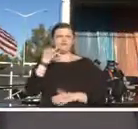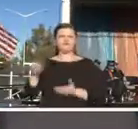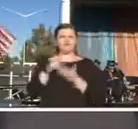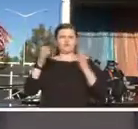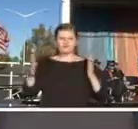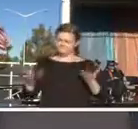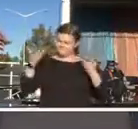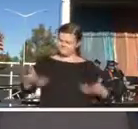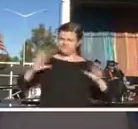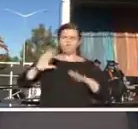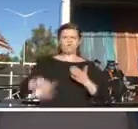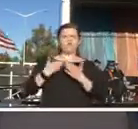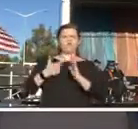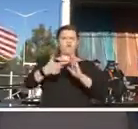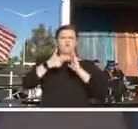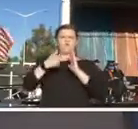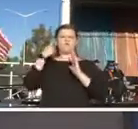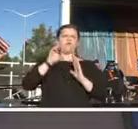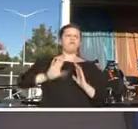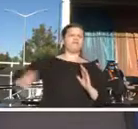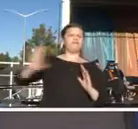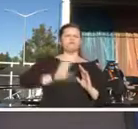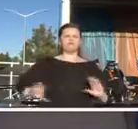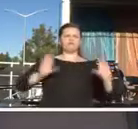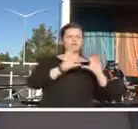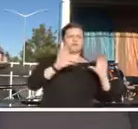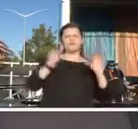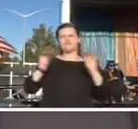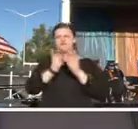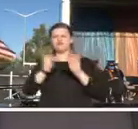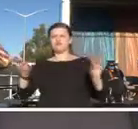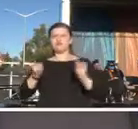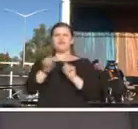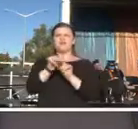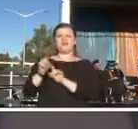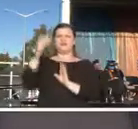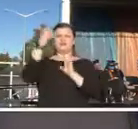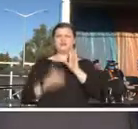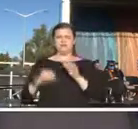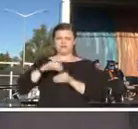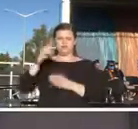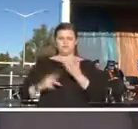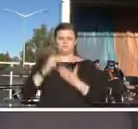all requirements for the certificates and degrees as listed in the program,